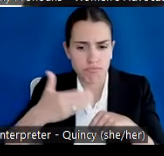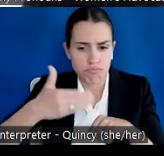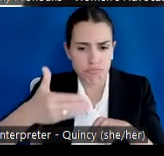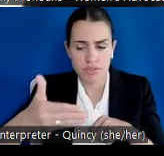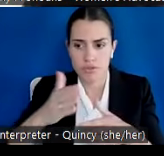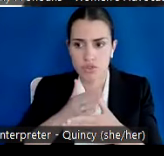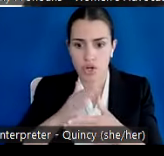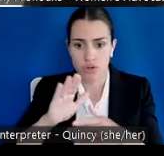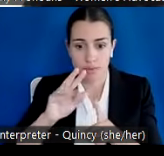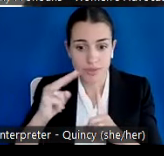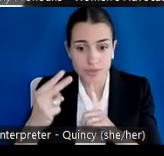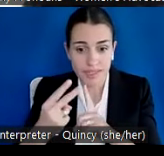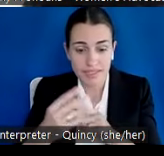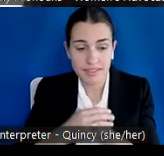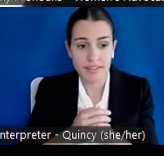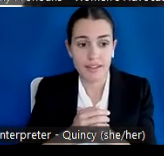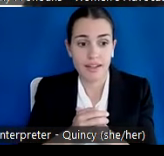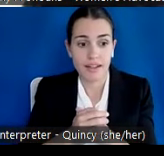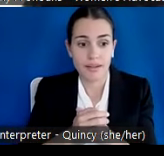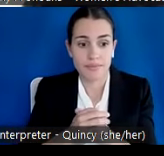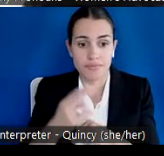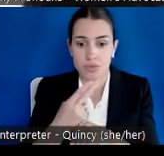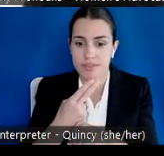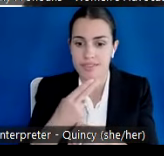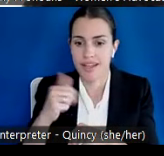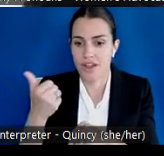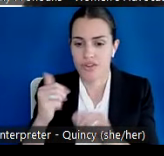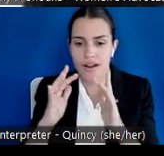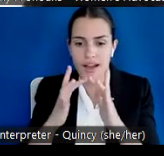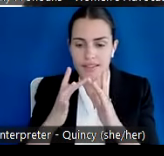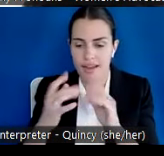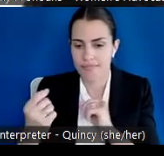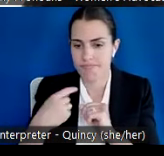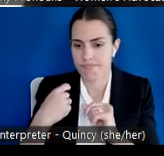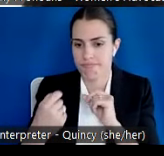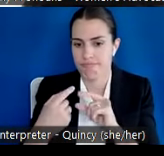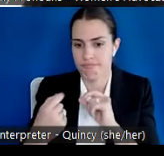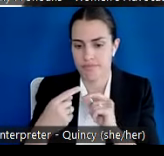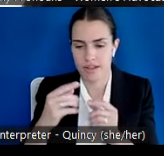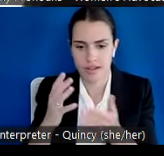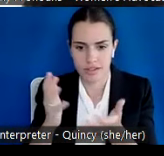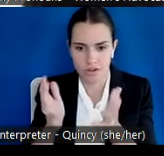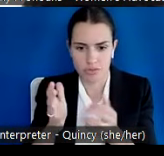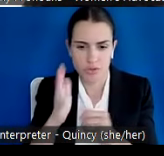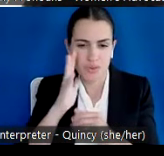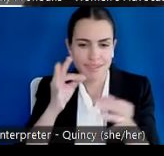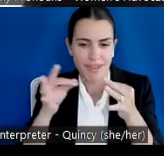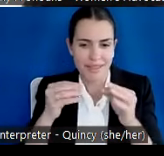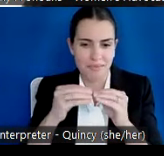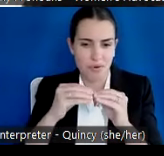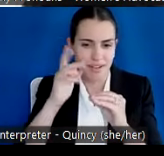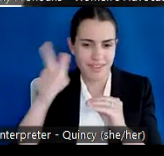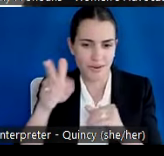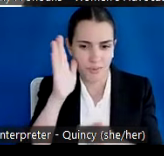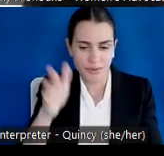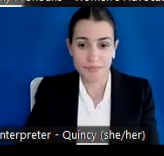the chat and using other online contributions too. So we'll explain that more as we get there. And also